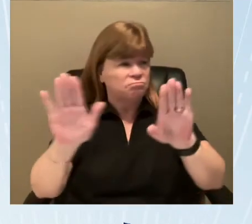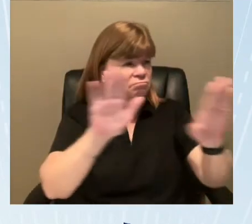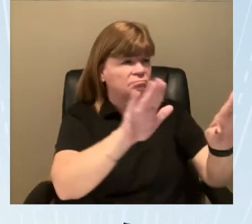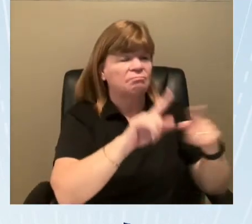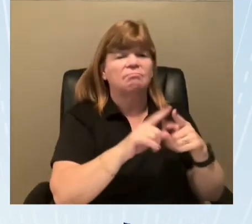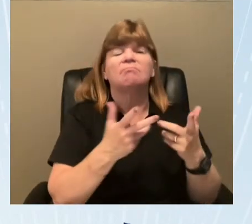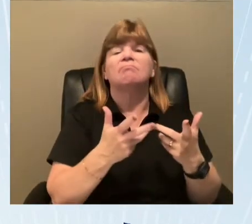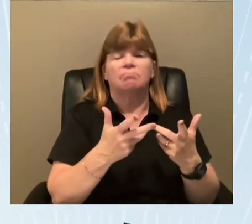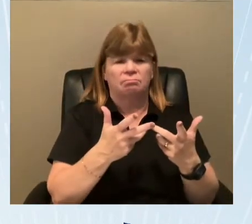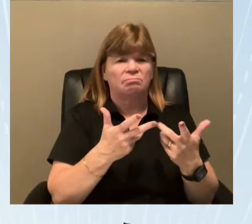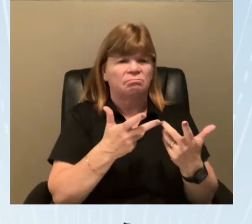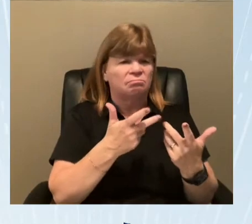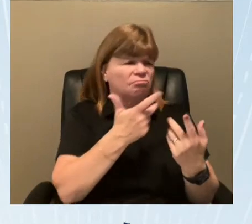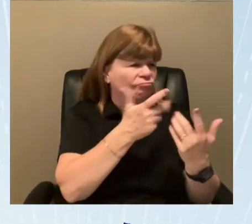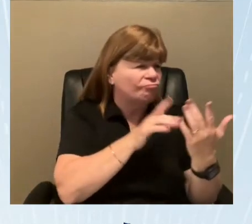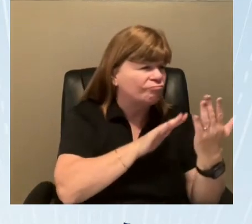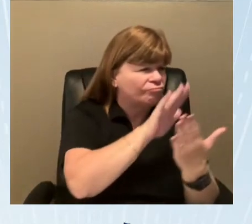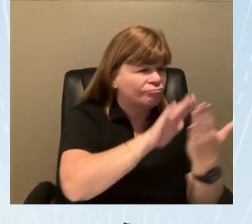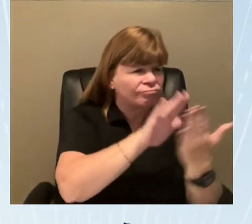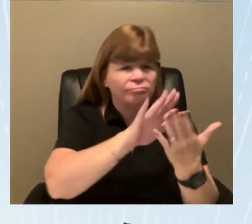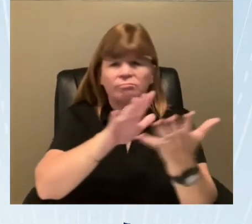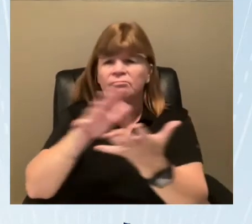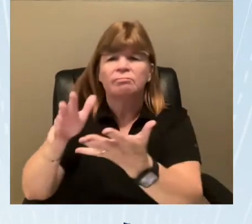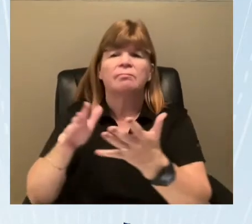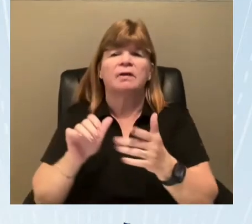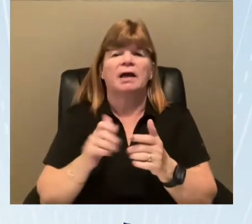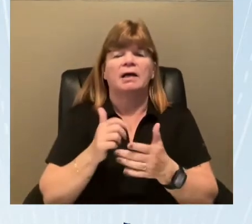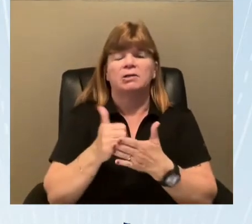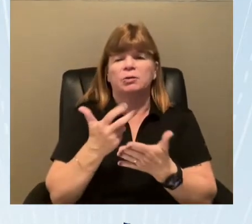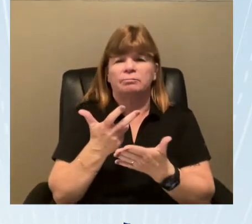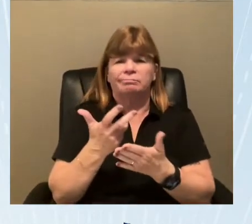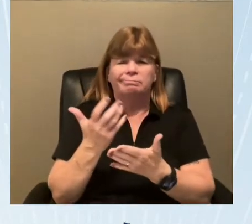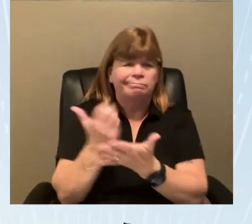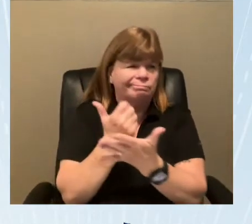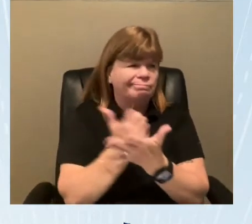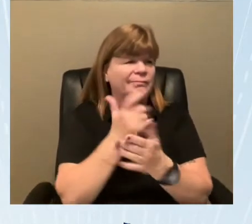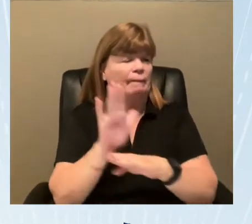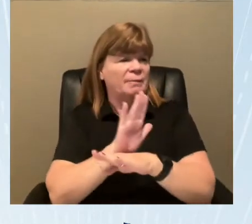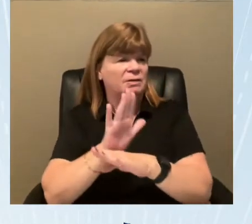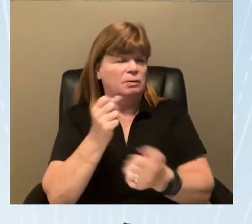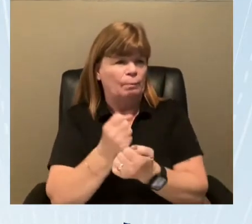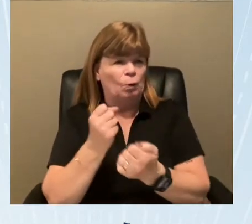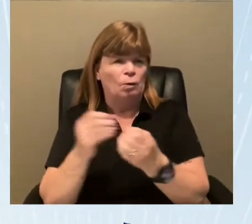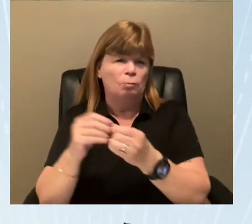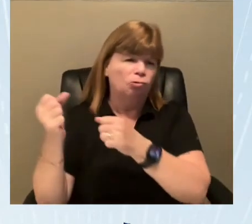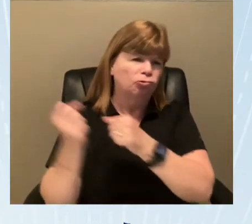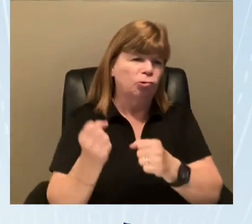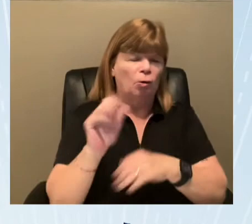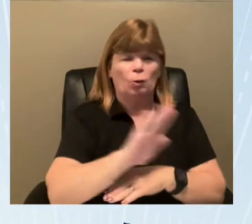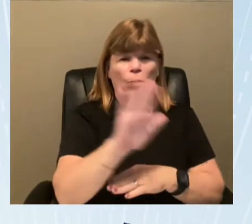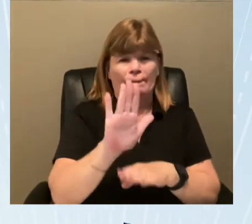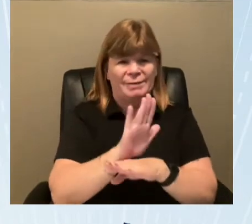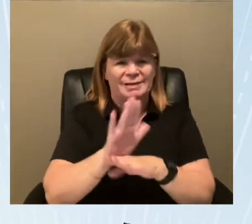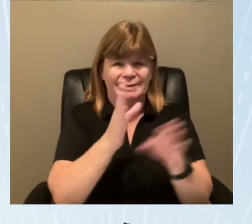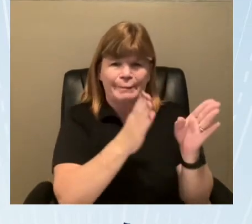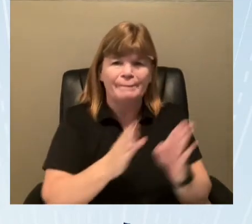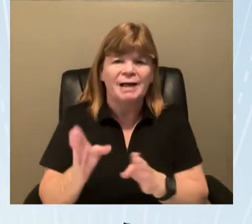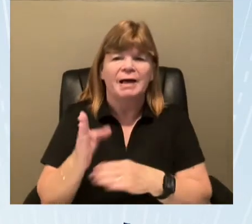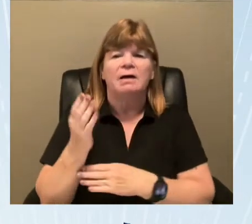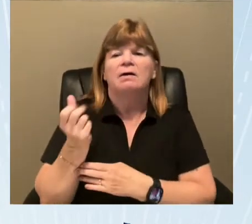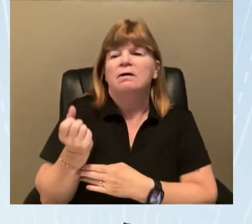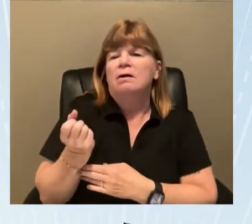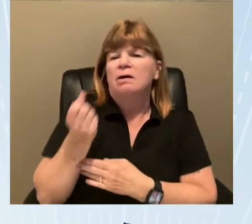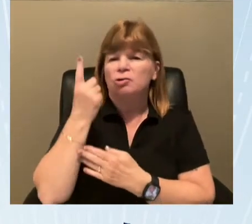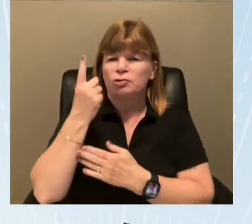so that they're able to access business supports to strengthen their business plans, understand